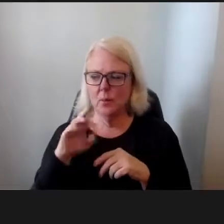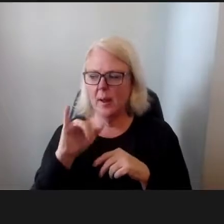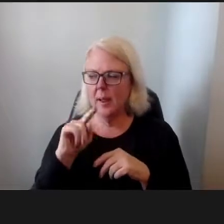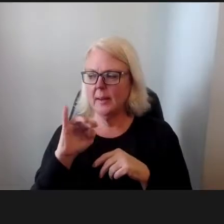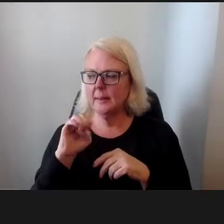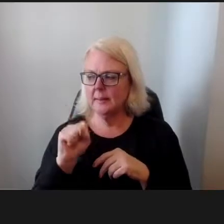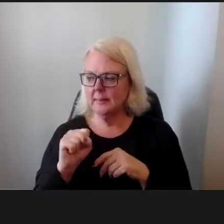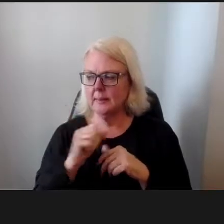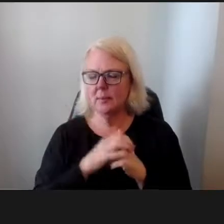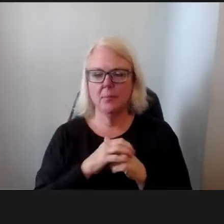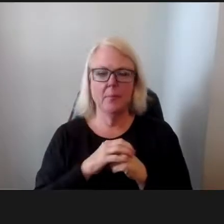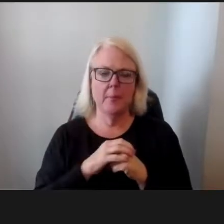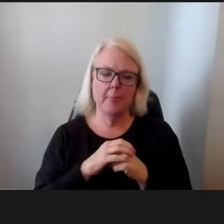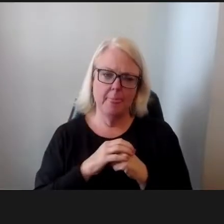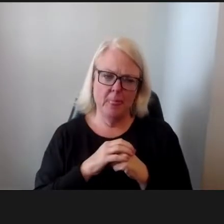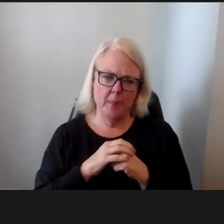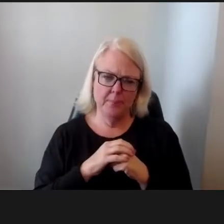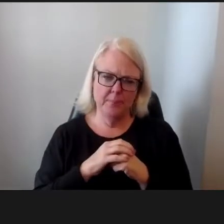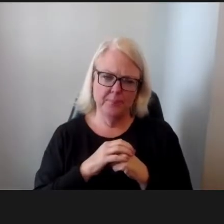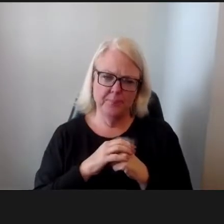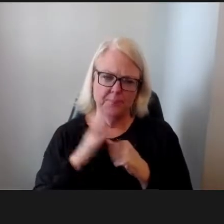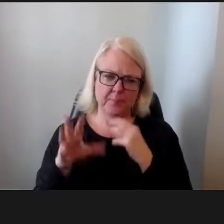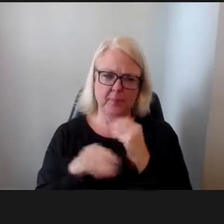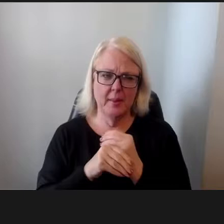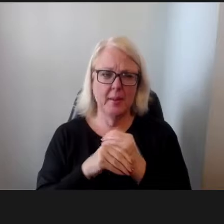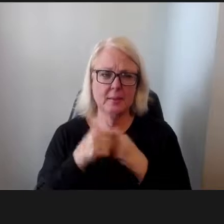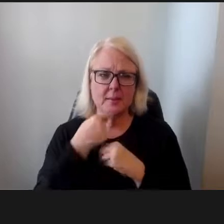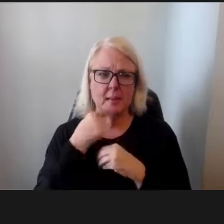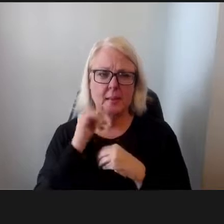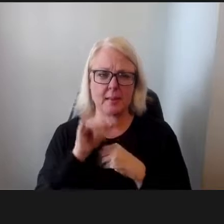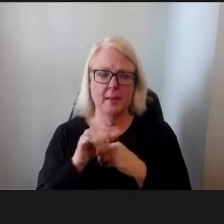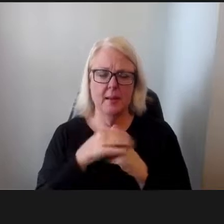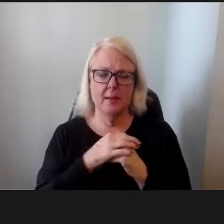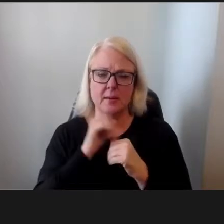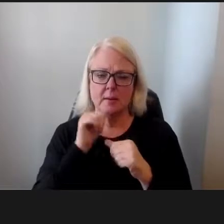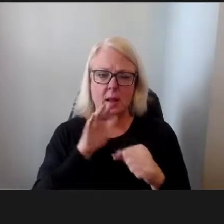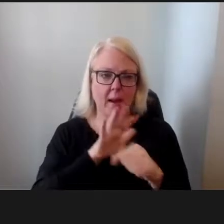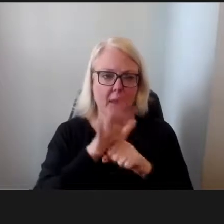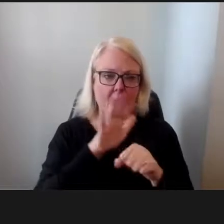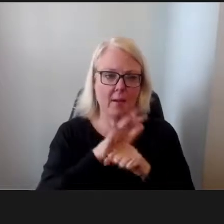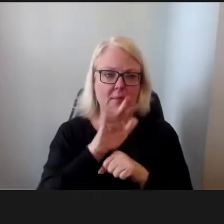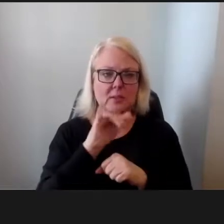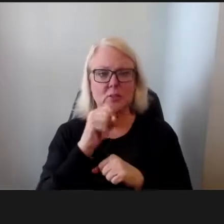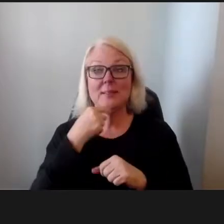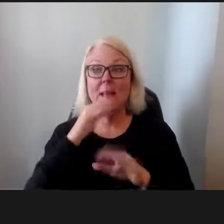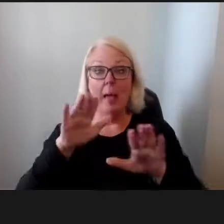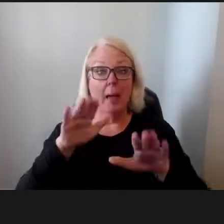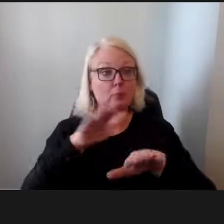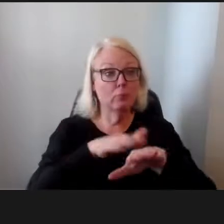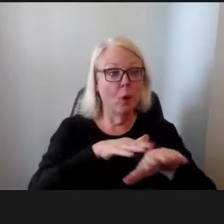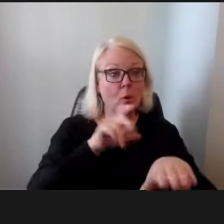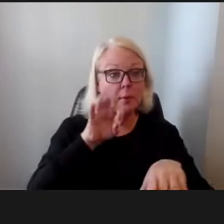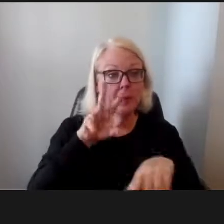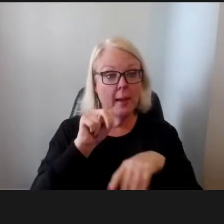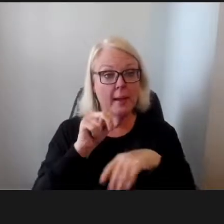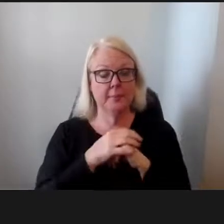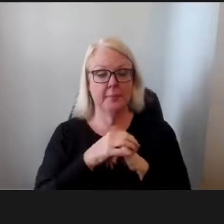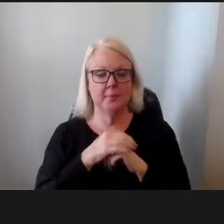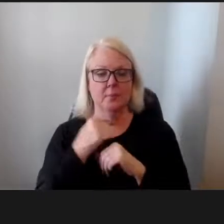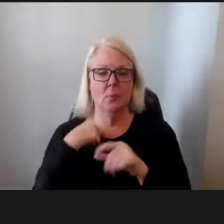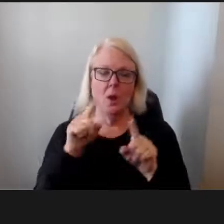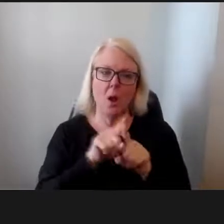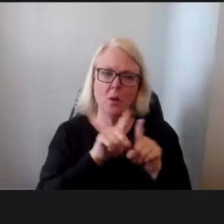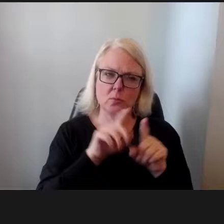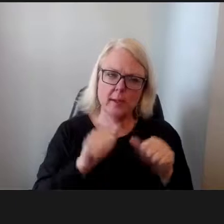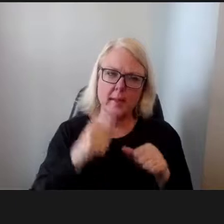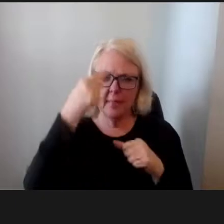And in addition to saying, it's not enough to just glibly say, slow down. And we also can think